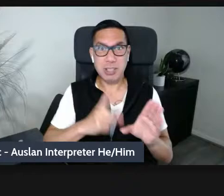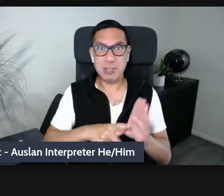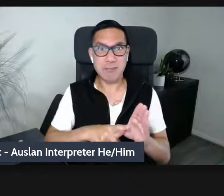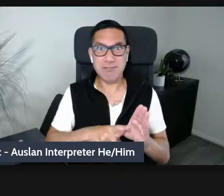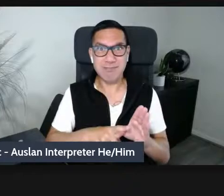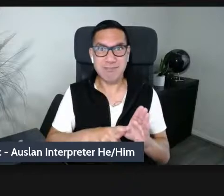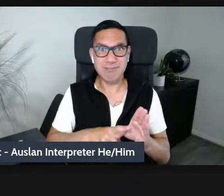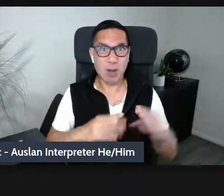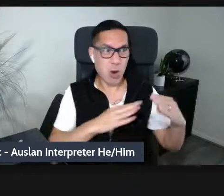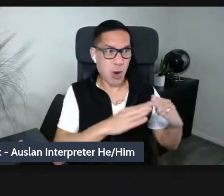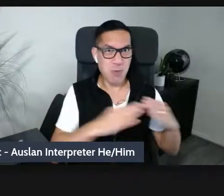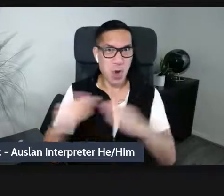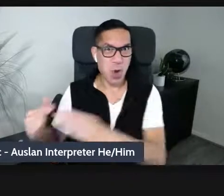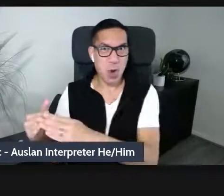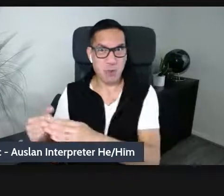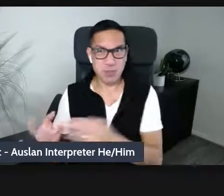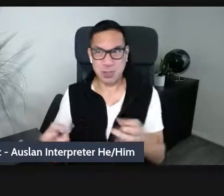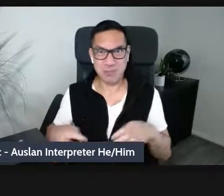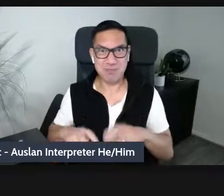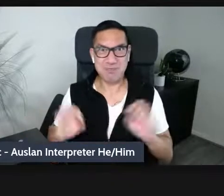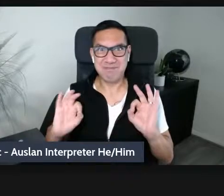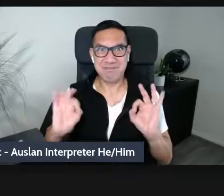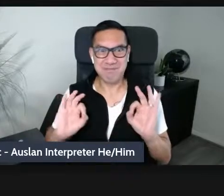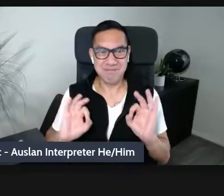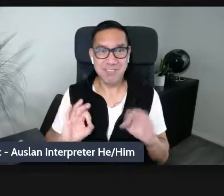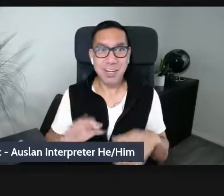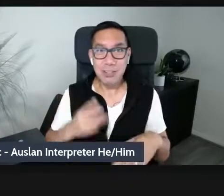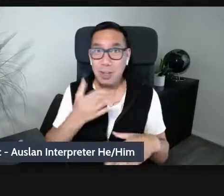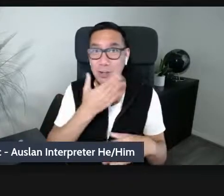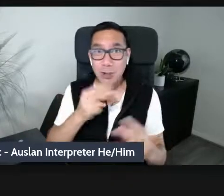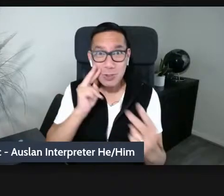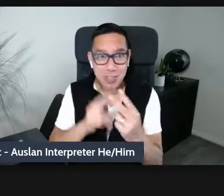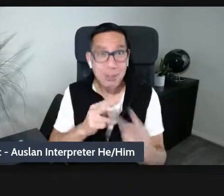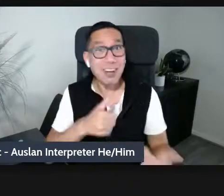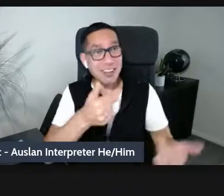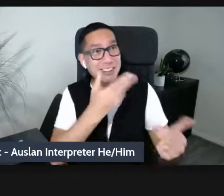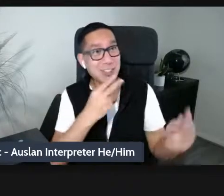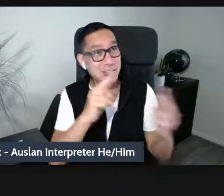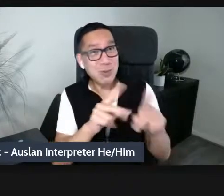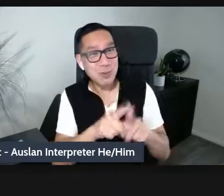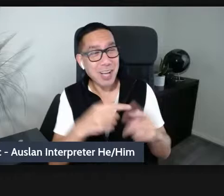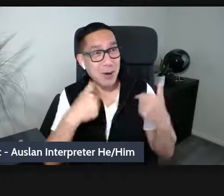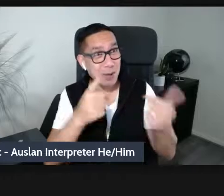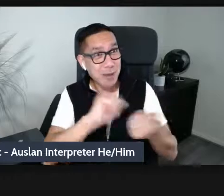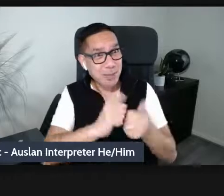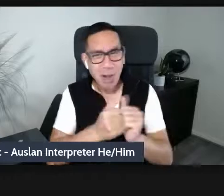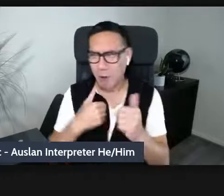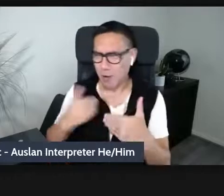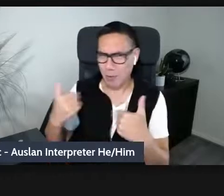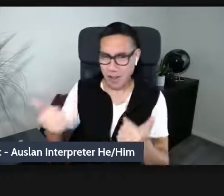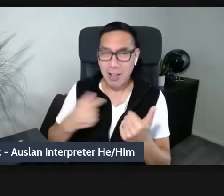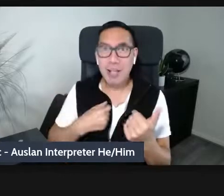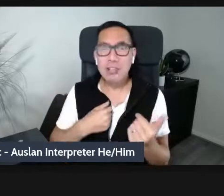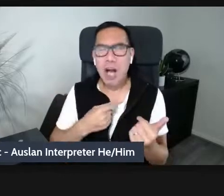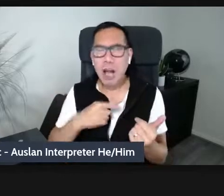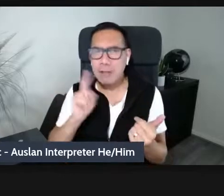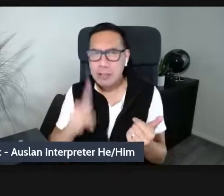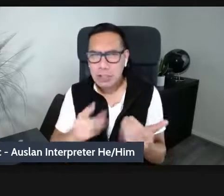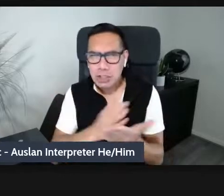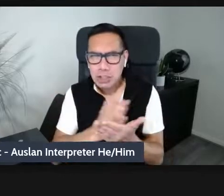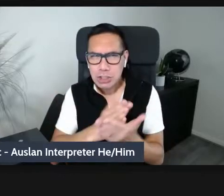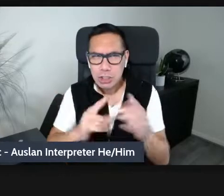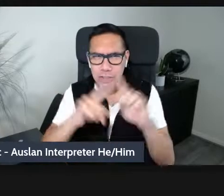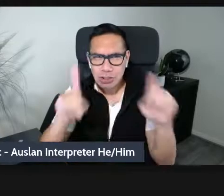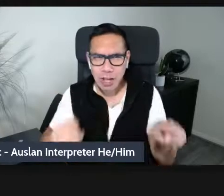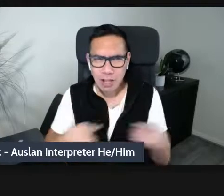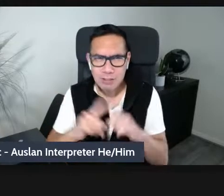how are you? I'm really well. I've got a slide deck here to share. If I can click the right buttons, that'd be good.